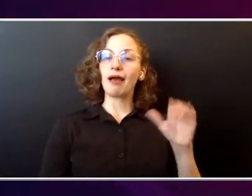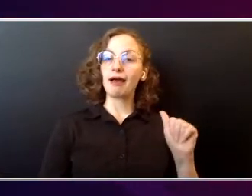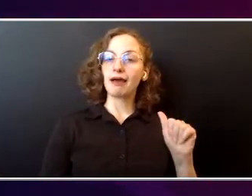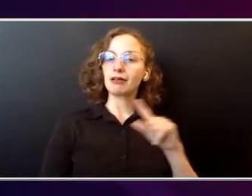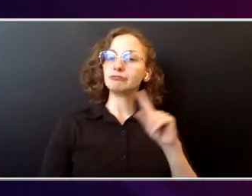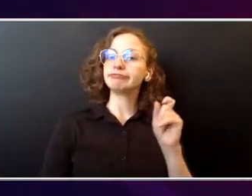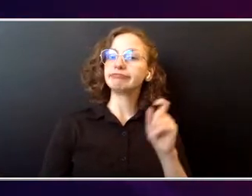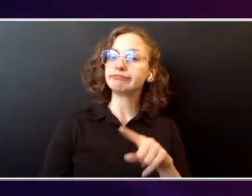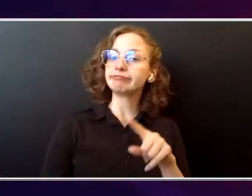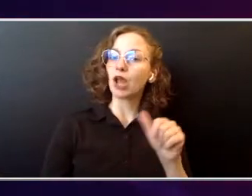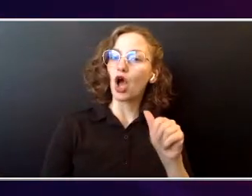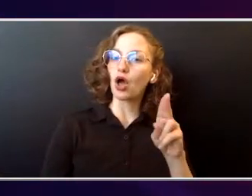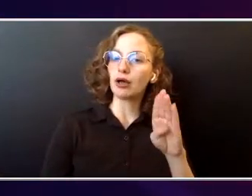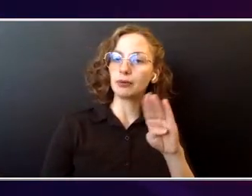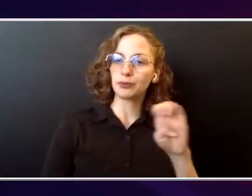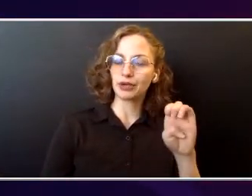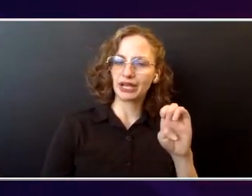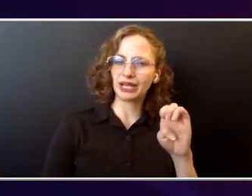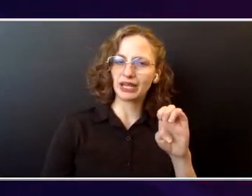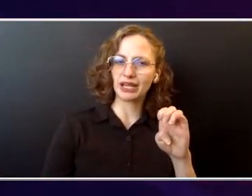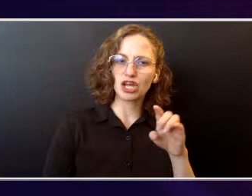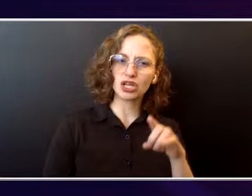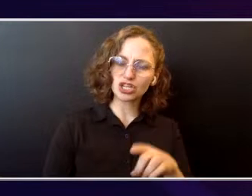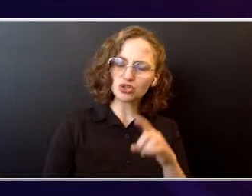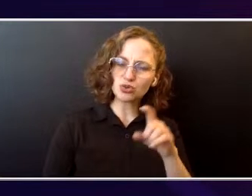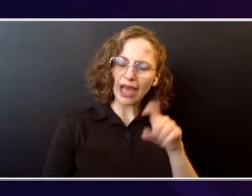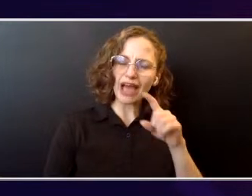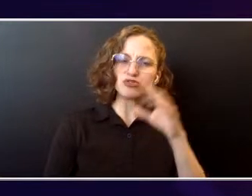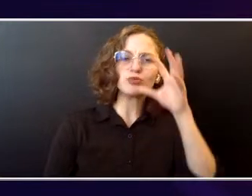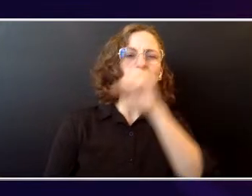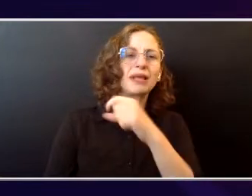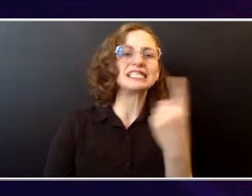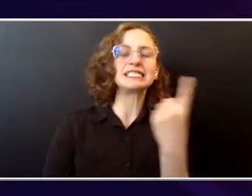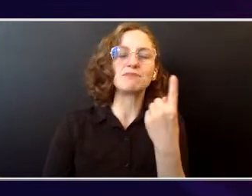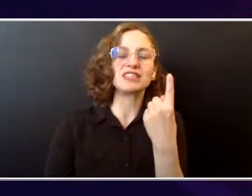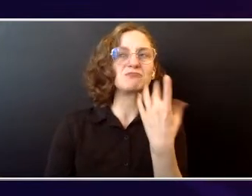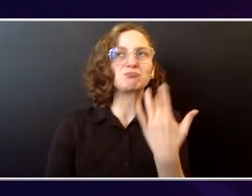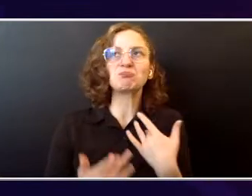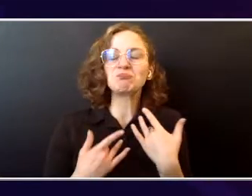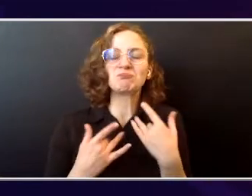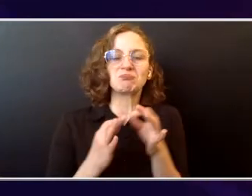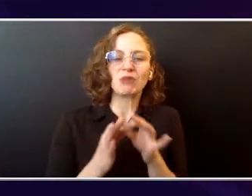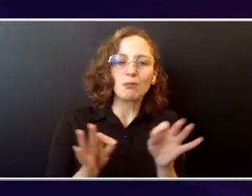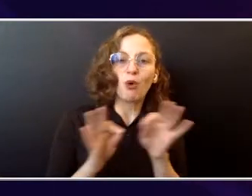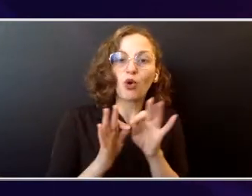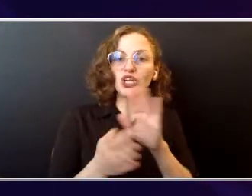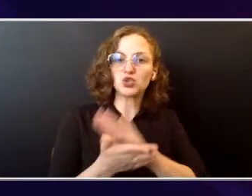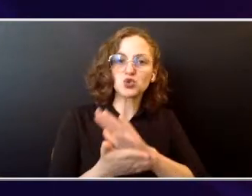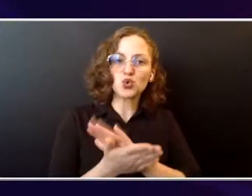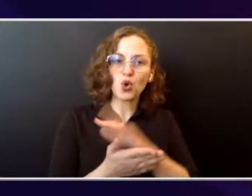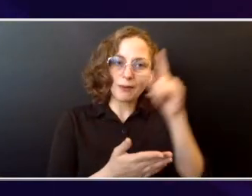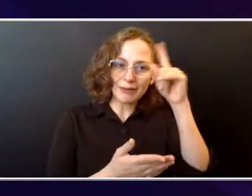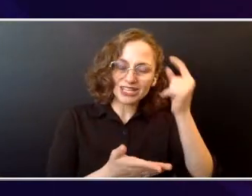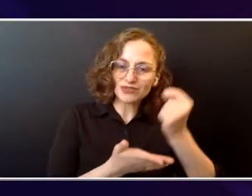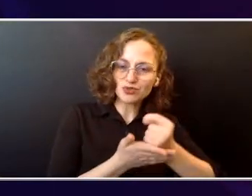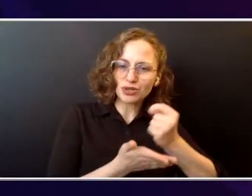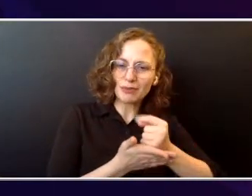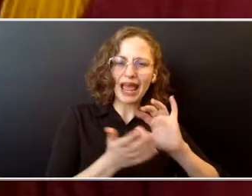you've ever had to miss out on something really important at school because of your treatments, and she wants to know how you handle that.